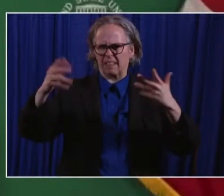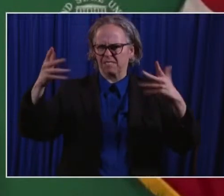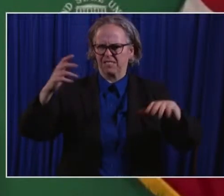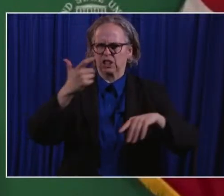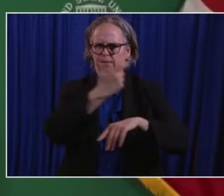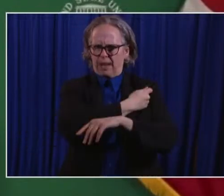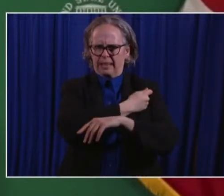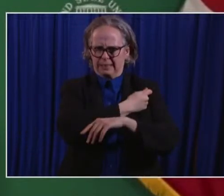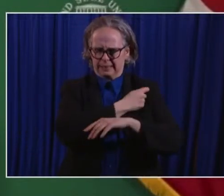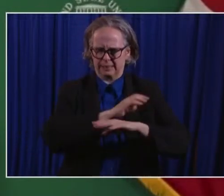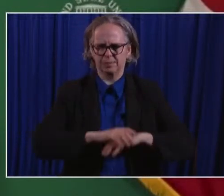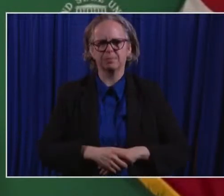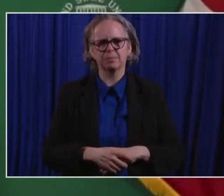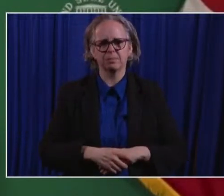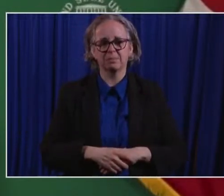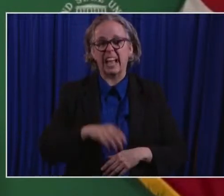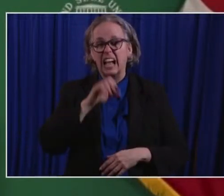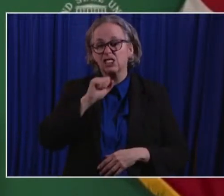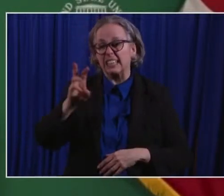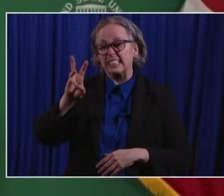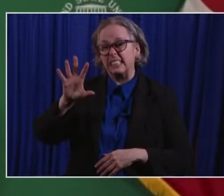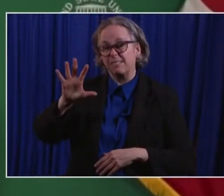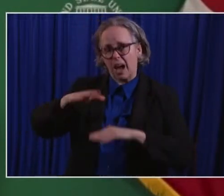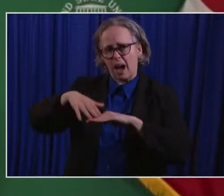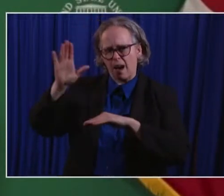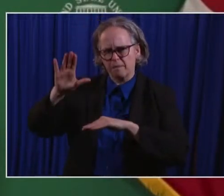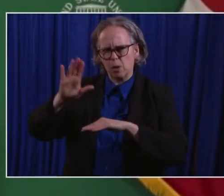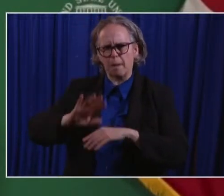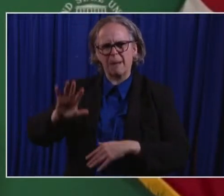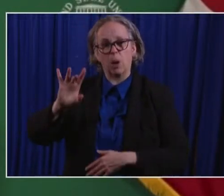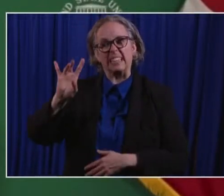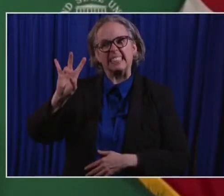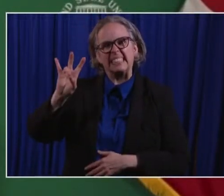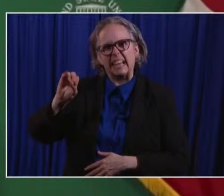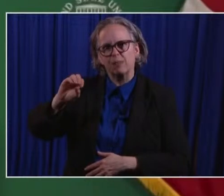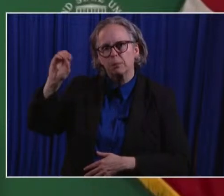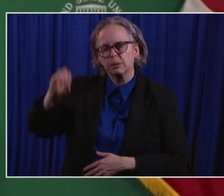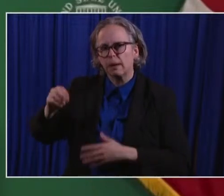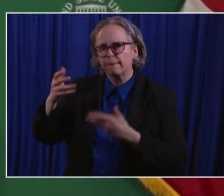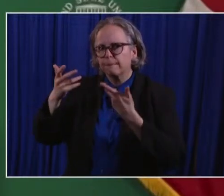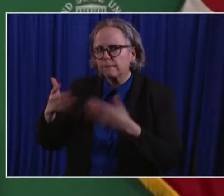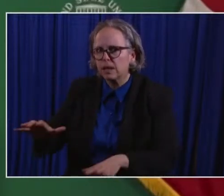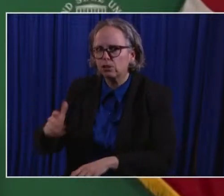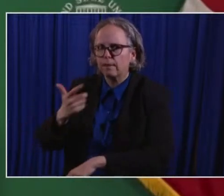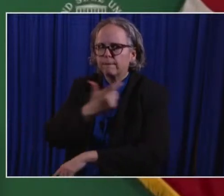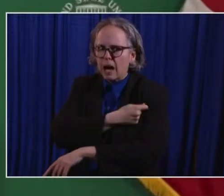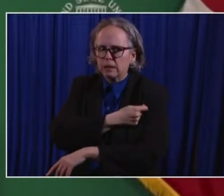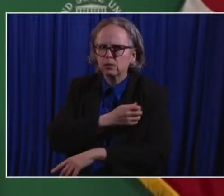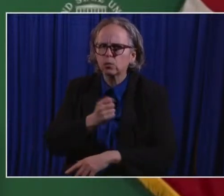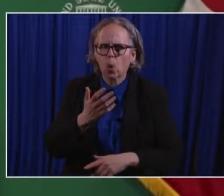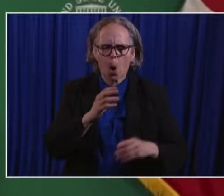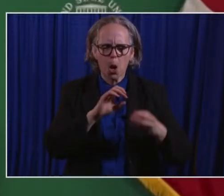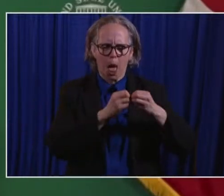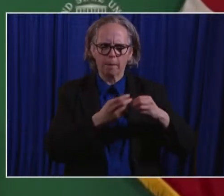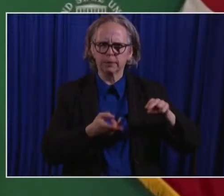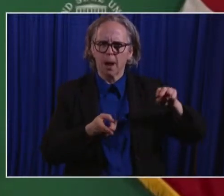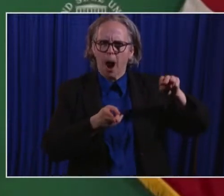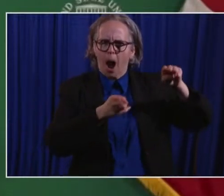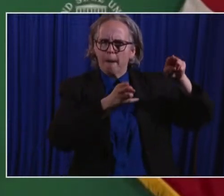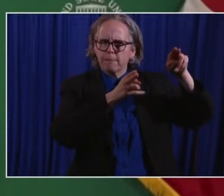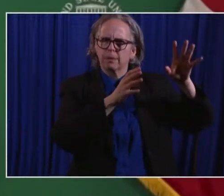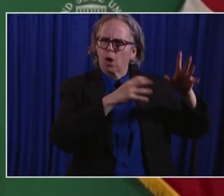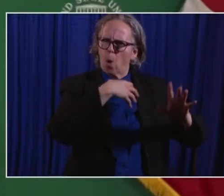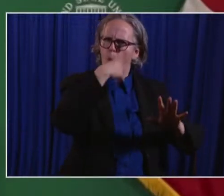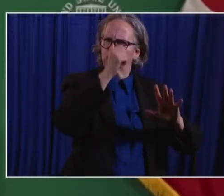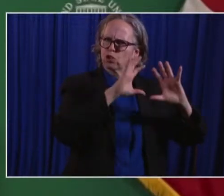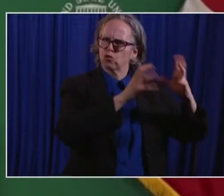up, we're well into the 70%. And, we're not doing too bad in the other age groups as well, but we just have to keep